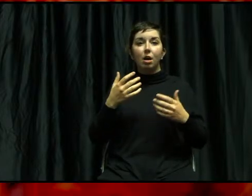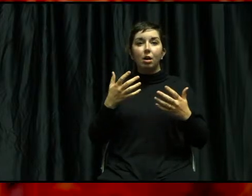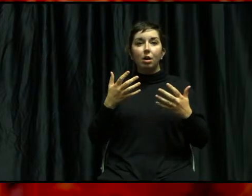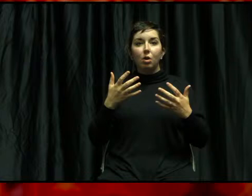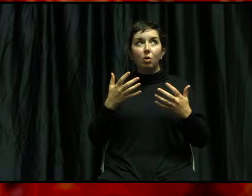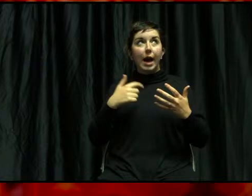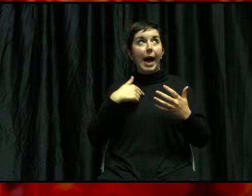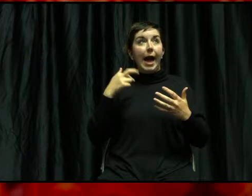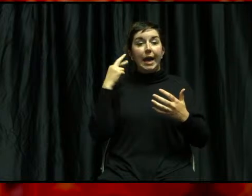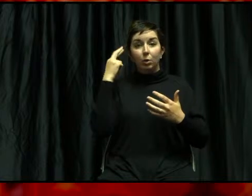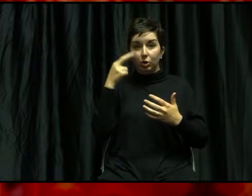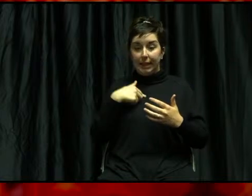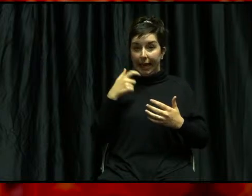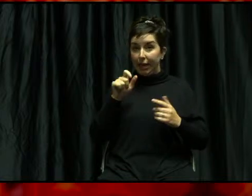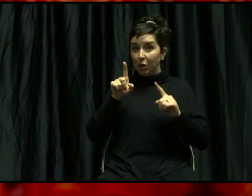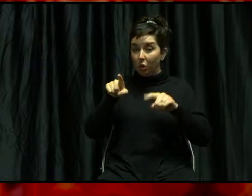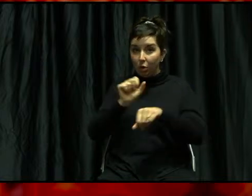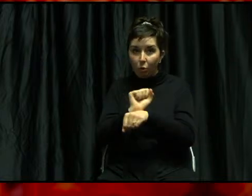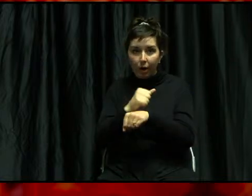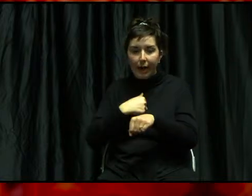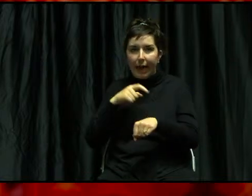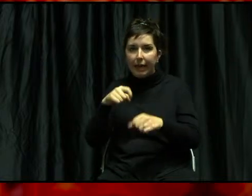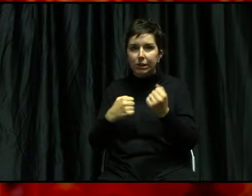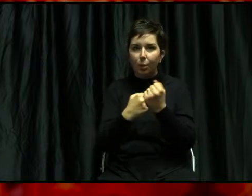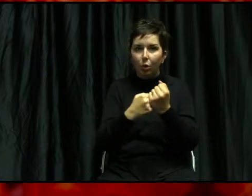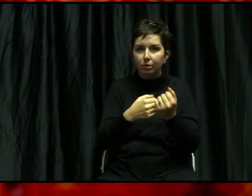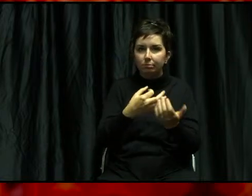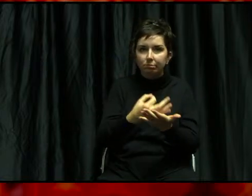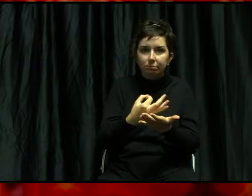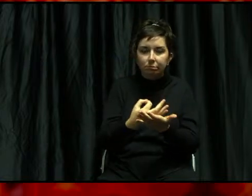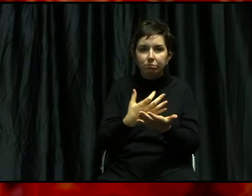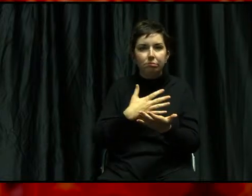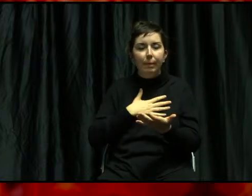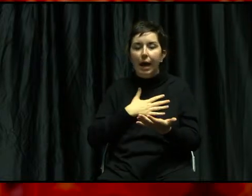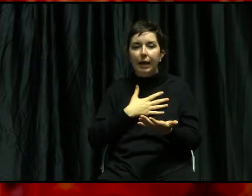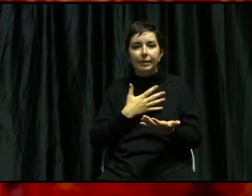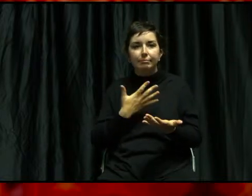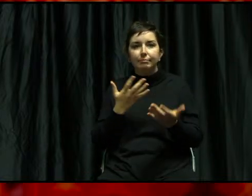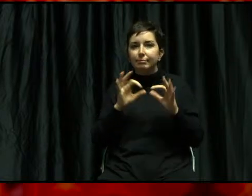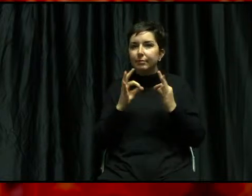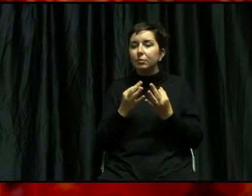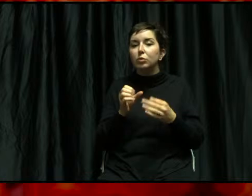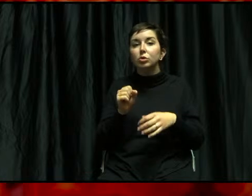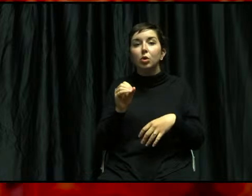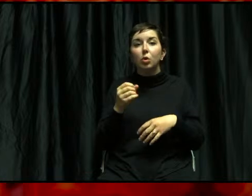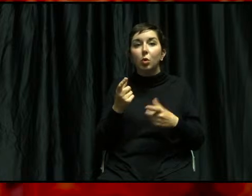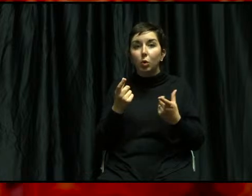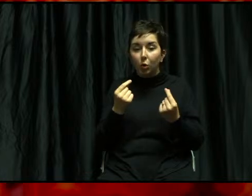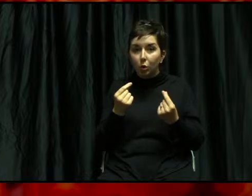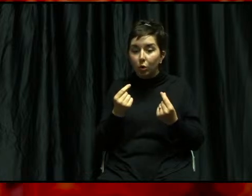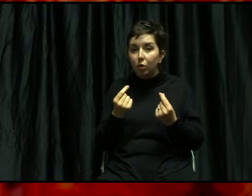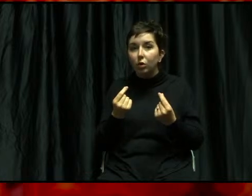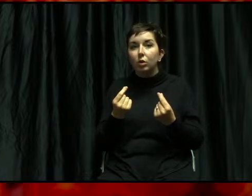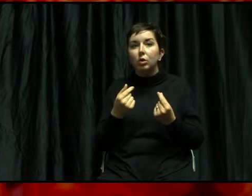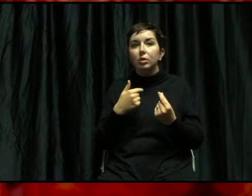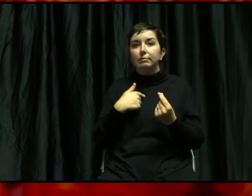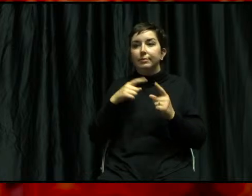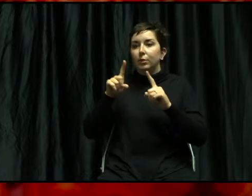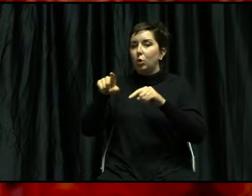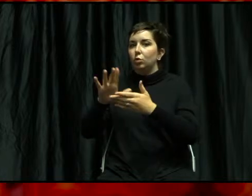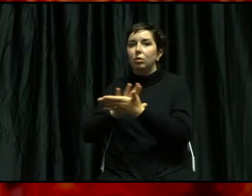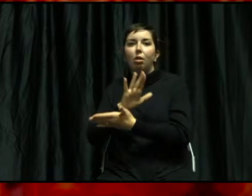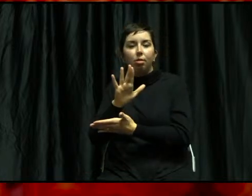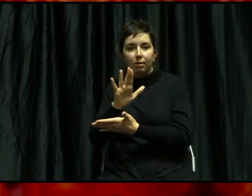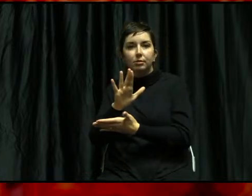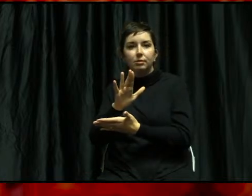to work and I had to support them. So I took the way out. I went to college.